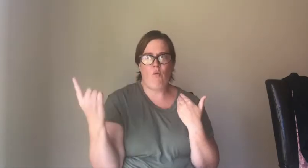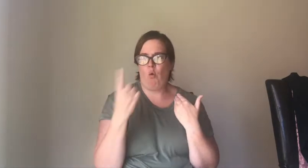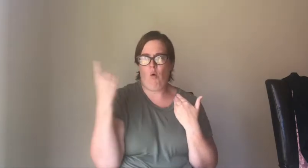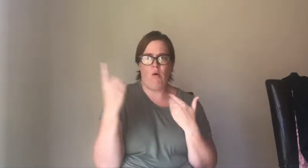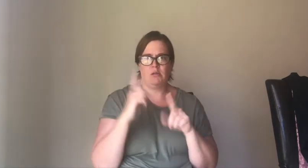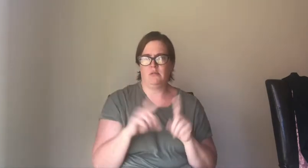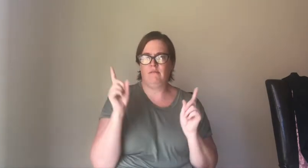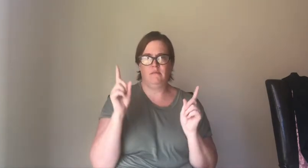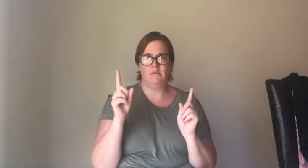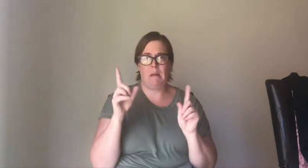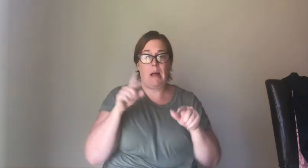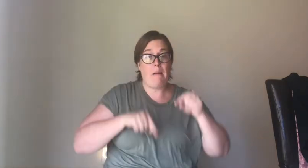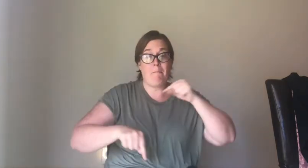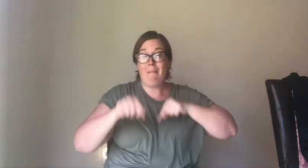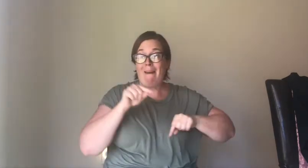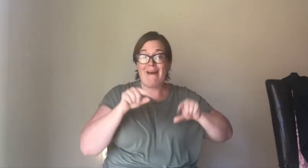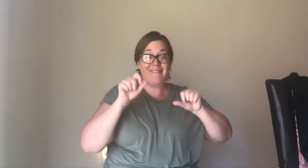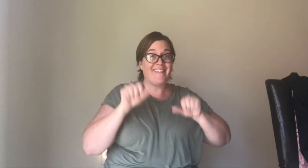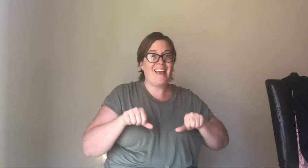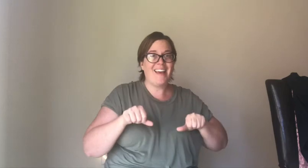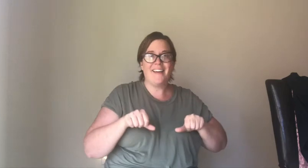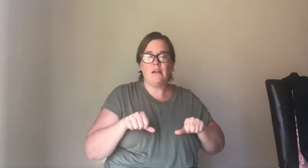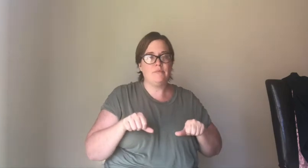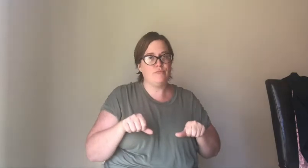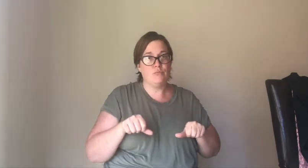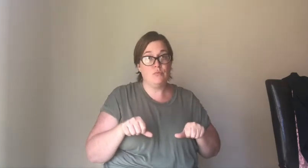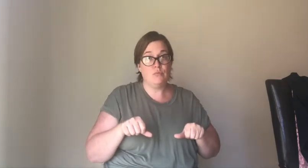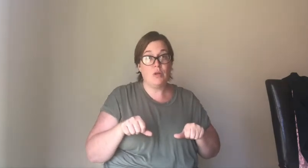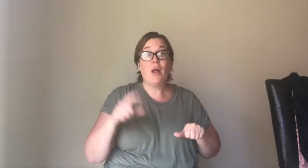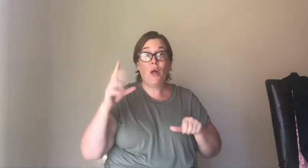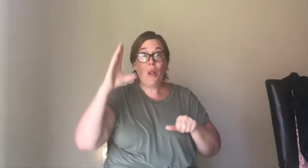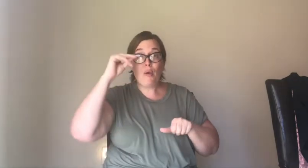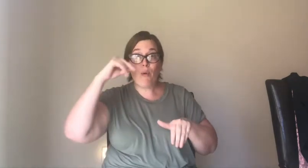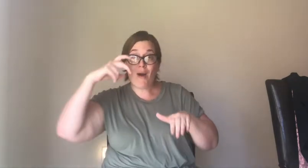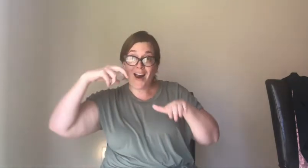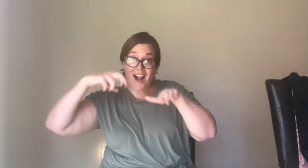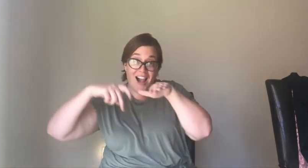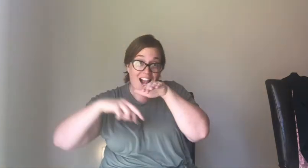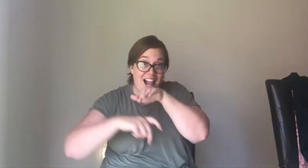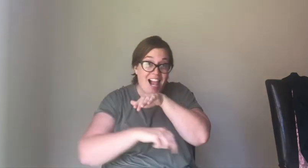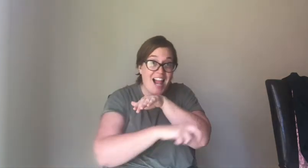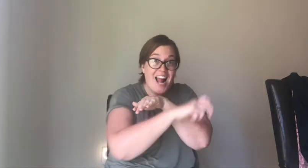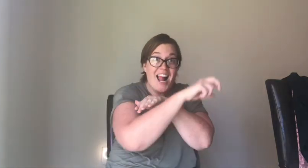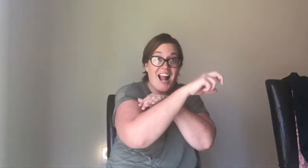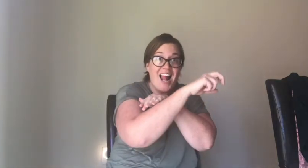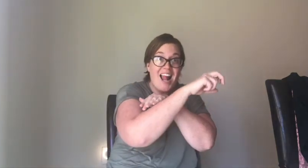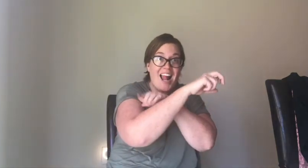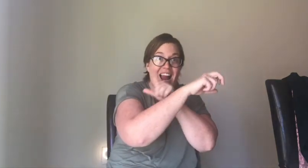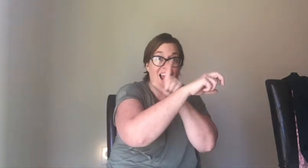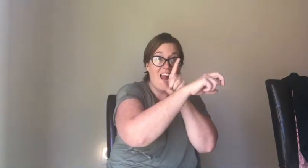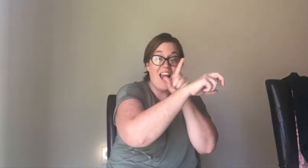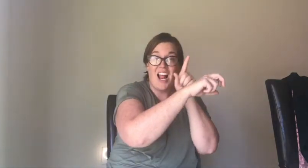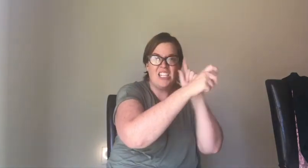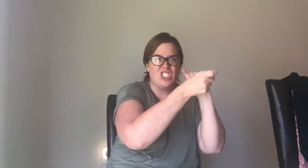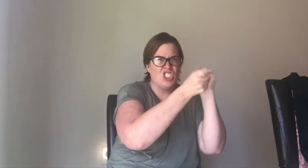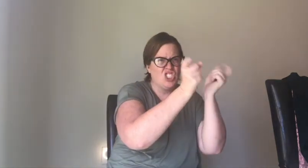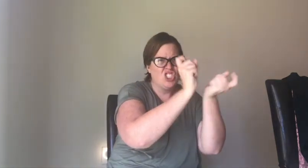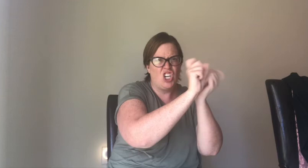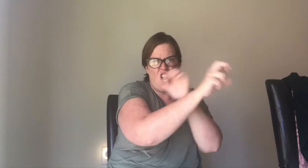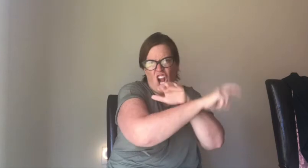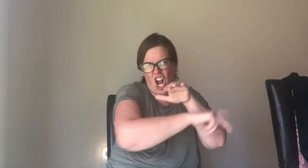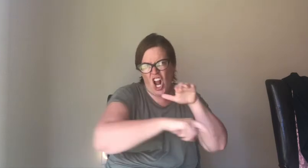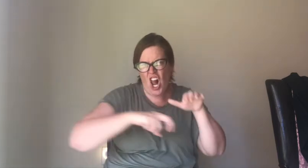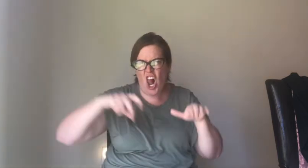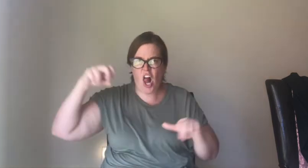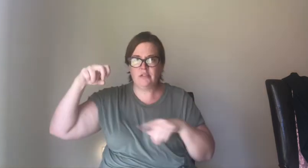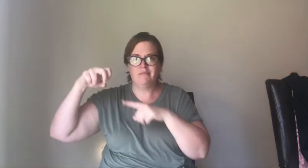this family of this Thai Navy SEAL. He was just showing gratitude for this man who gave his life in the rescue effort for them. And in the midst of it, he just broke down weeping,